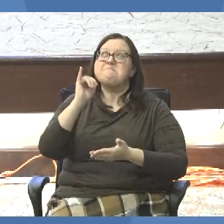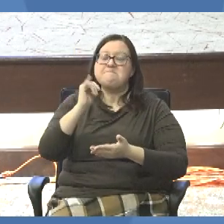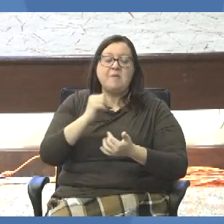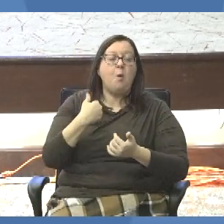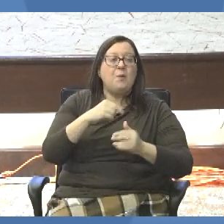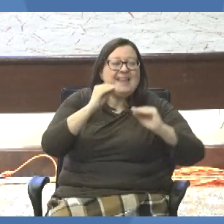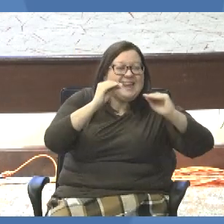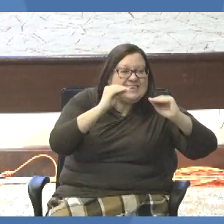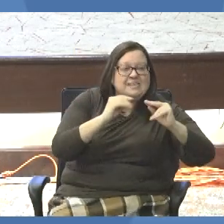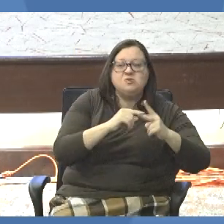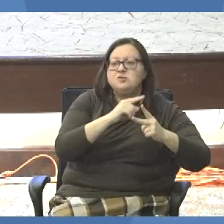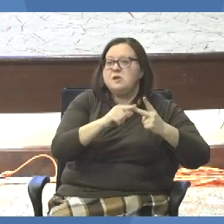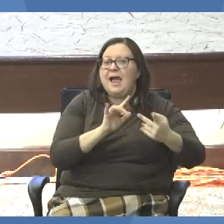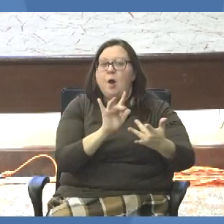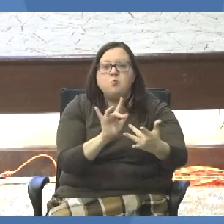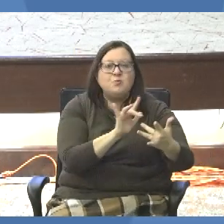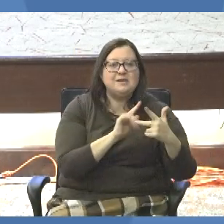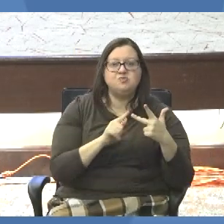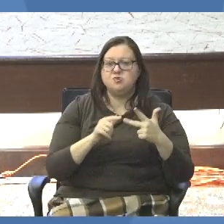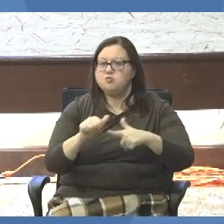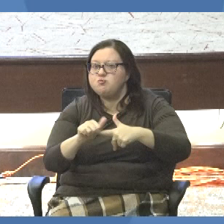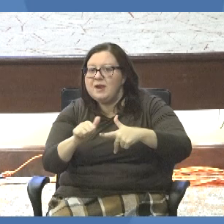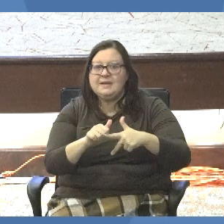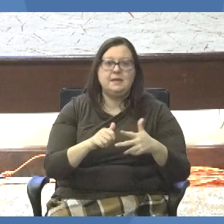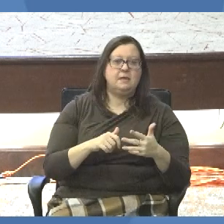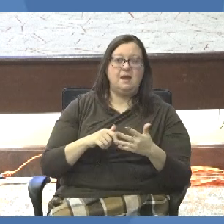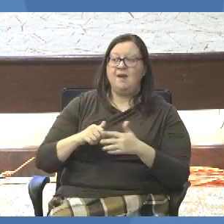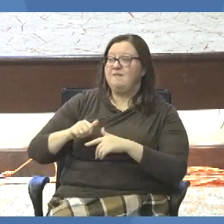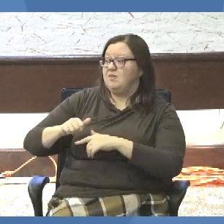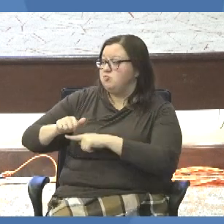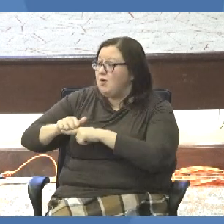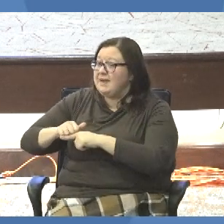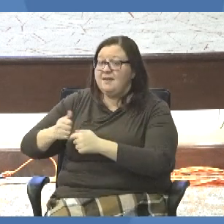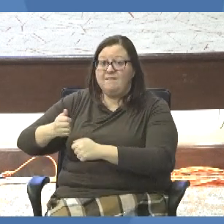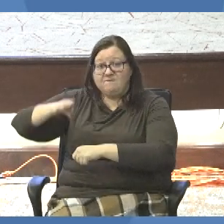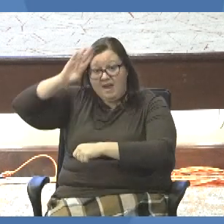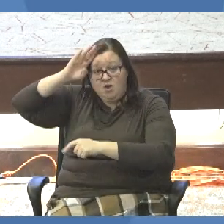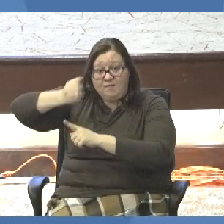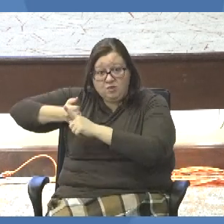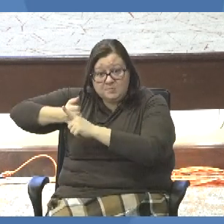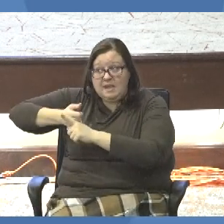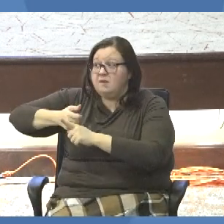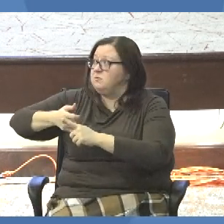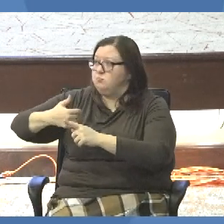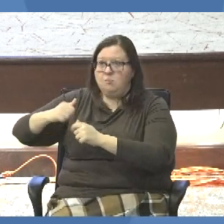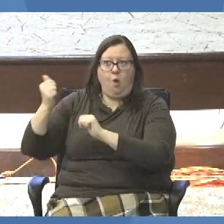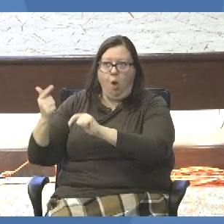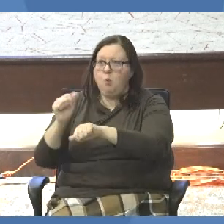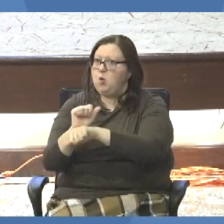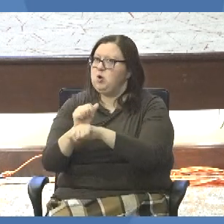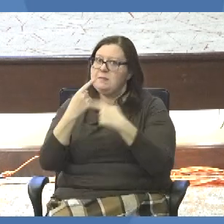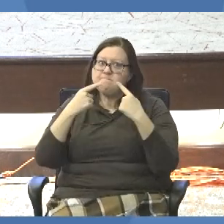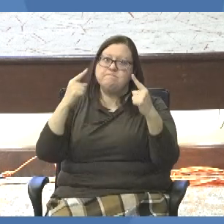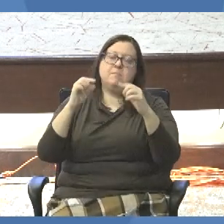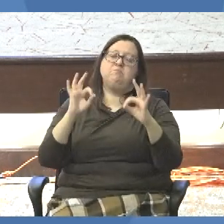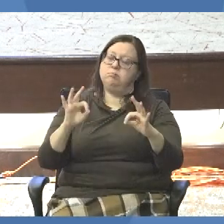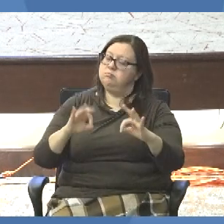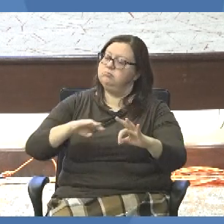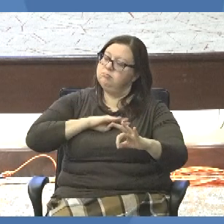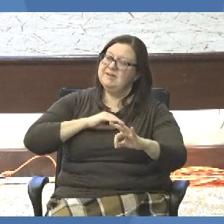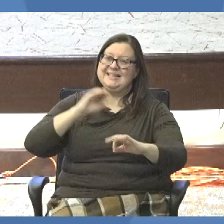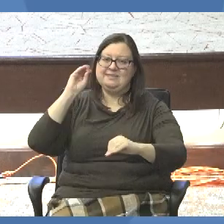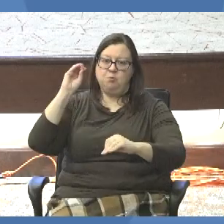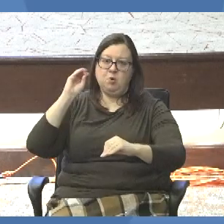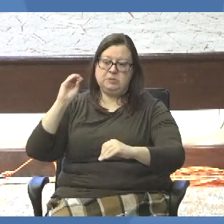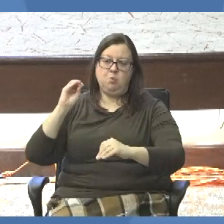and our fire code enforcement and our training of our firefighters is working when we can get results like that. So that will be our goal, to maintain that at